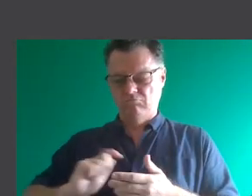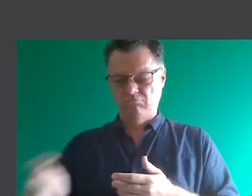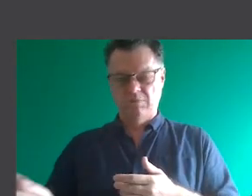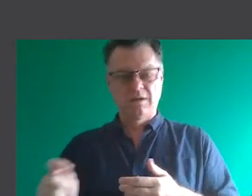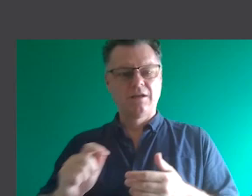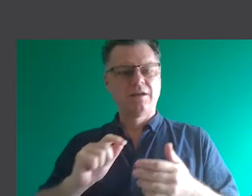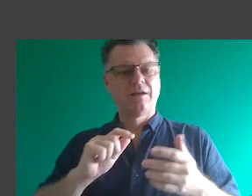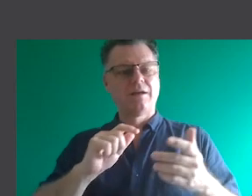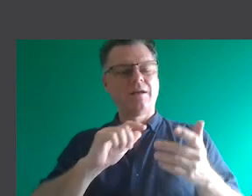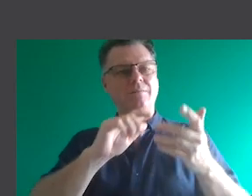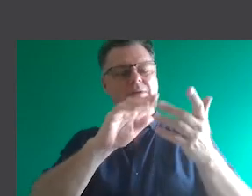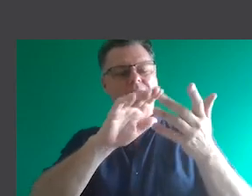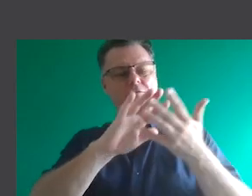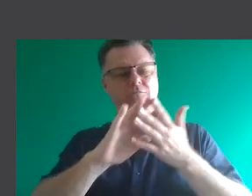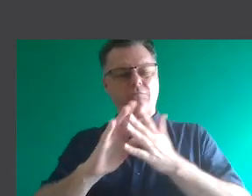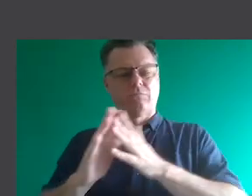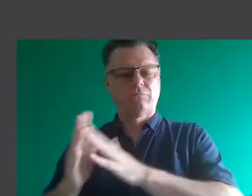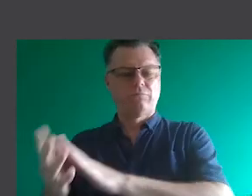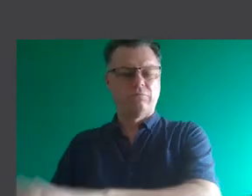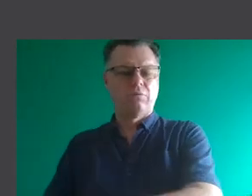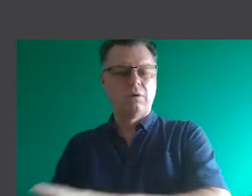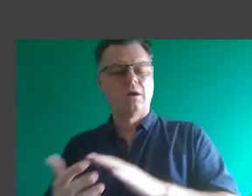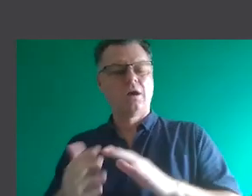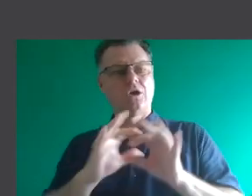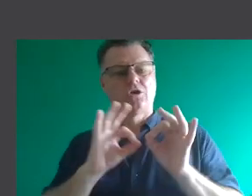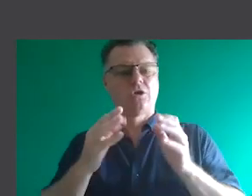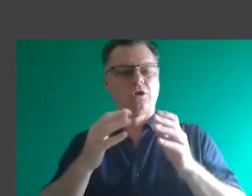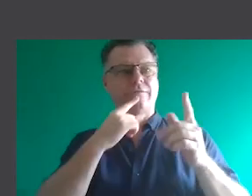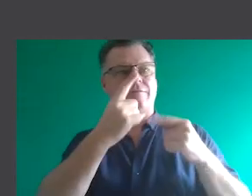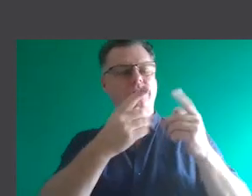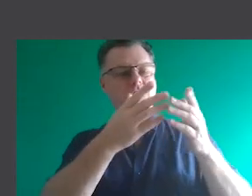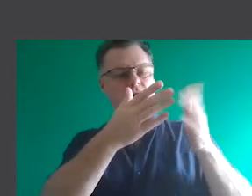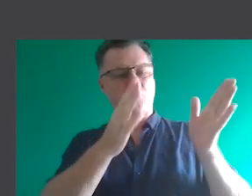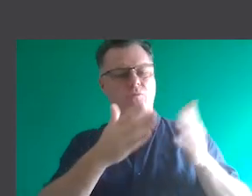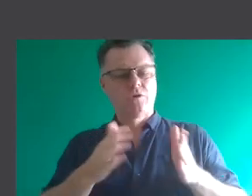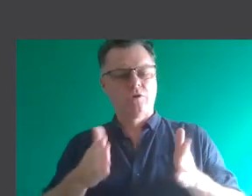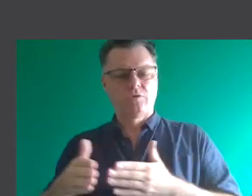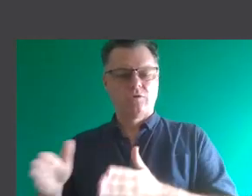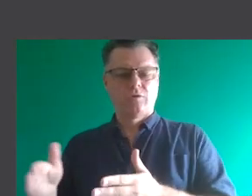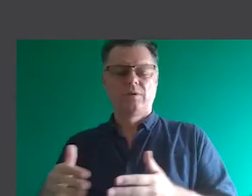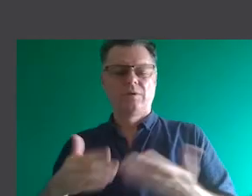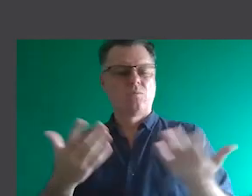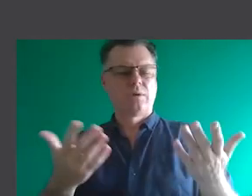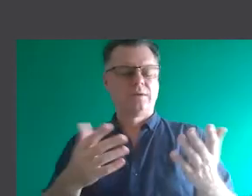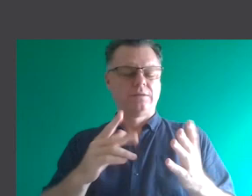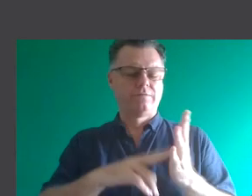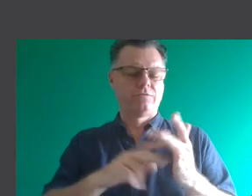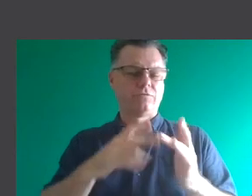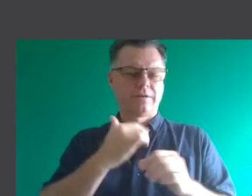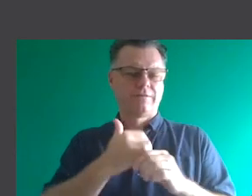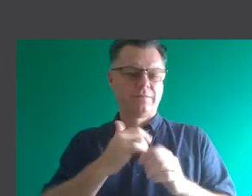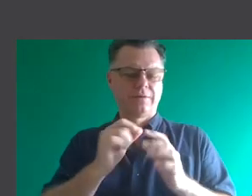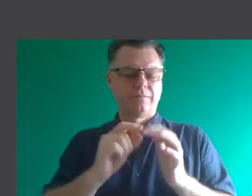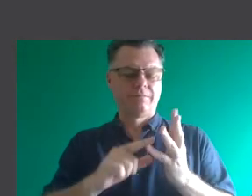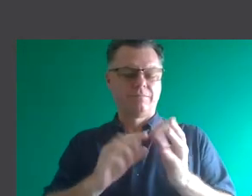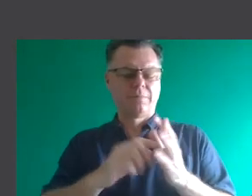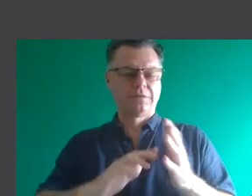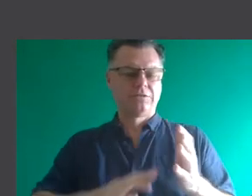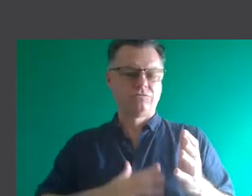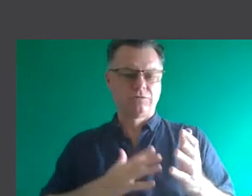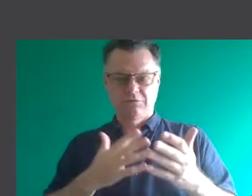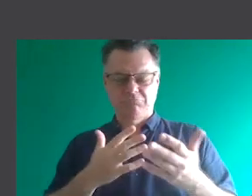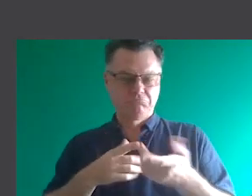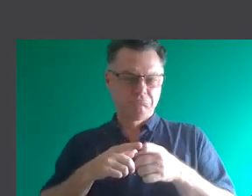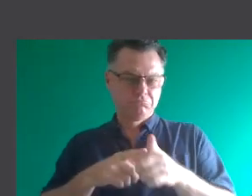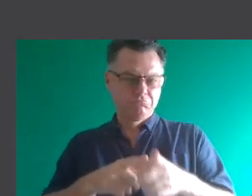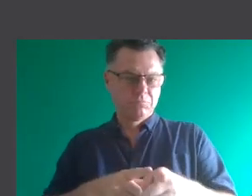list, that responsibility to be transparent and to work collaboratively with the public sector to make sure that the public